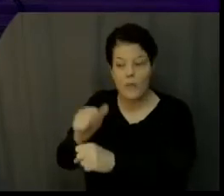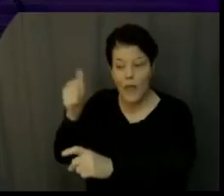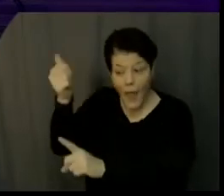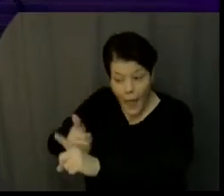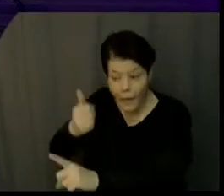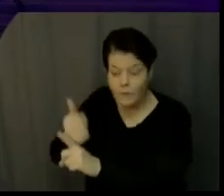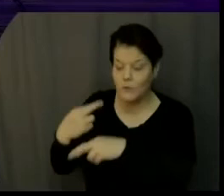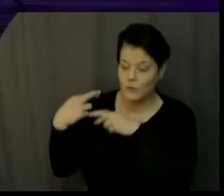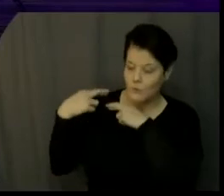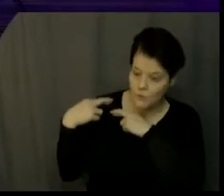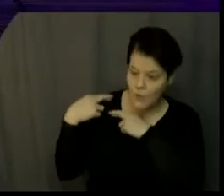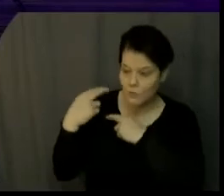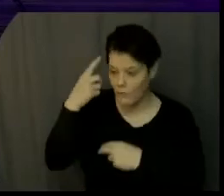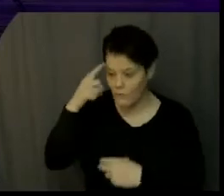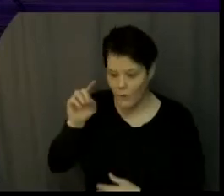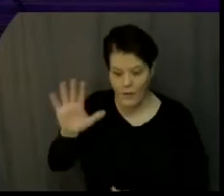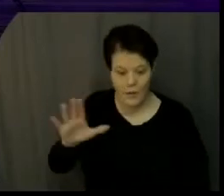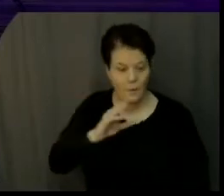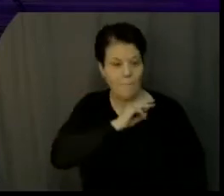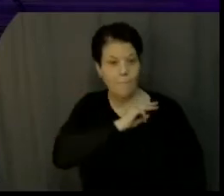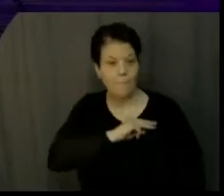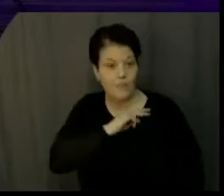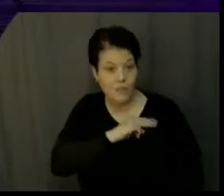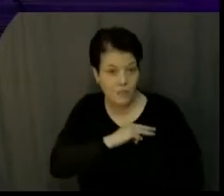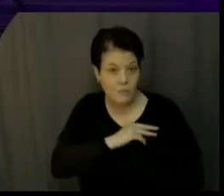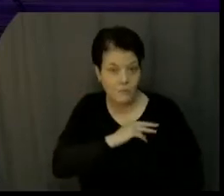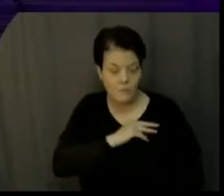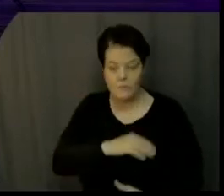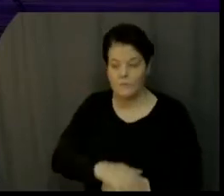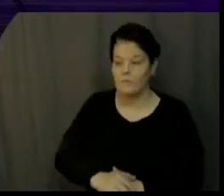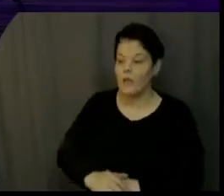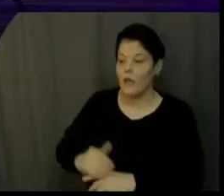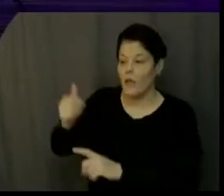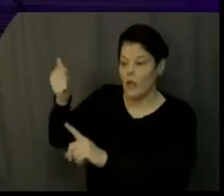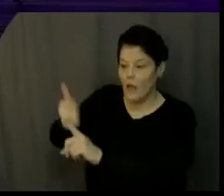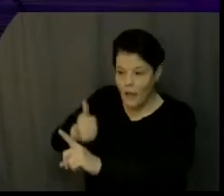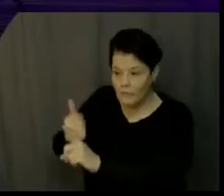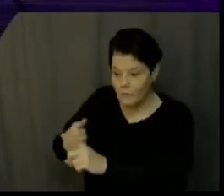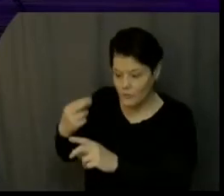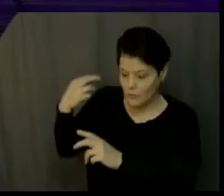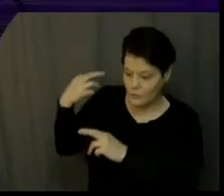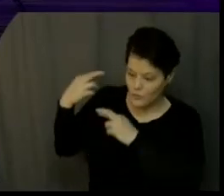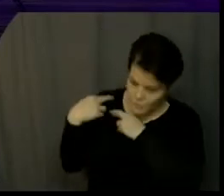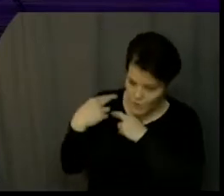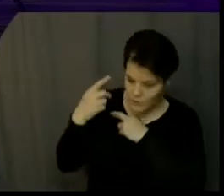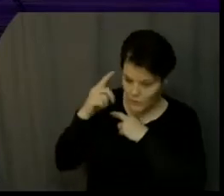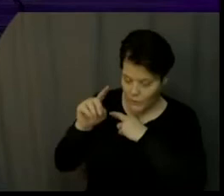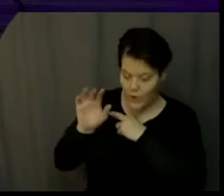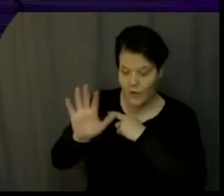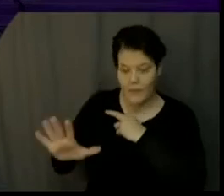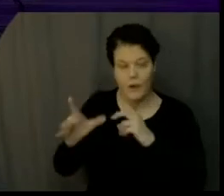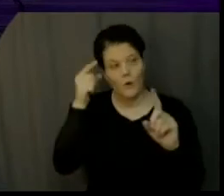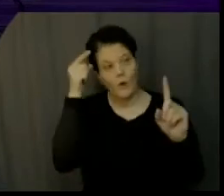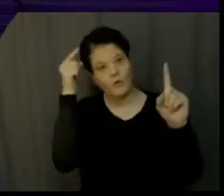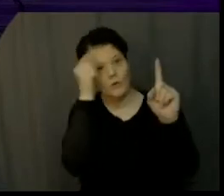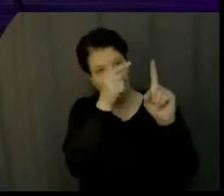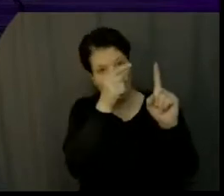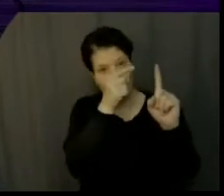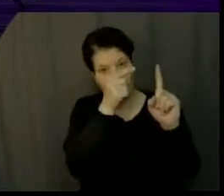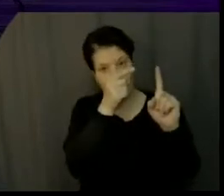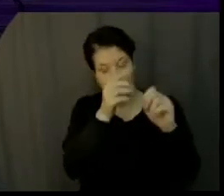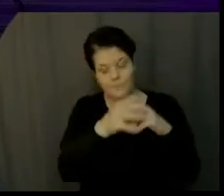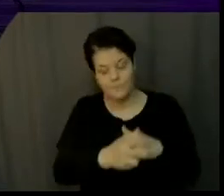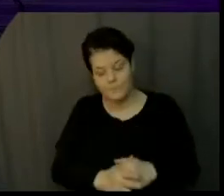The mission is to accomplish the task that is ahead of them. And of course, the illustration applies to